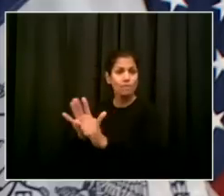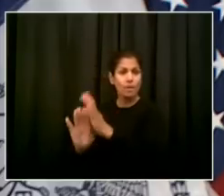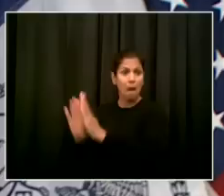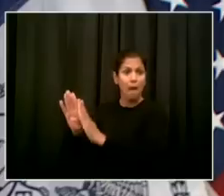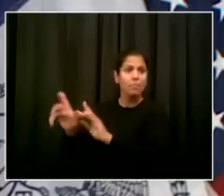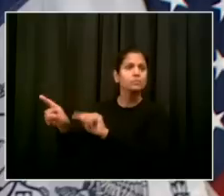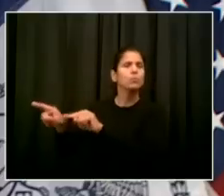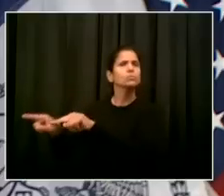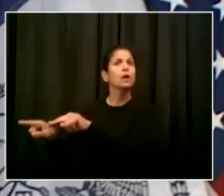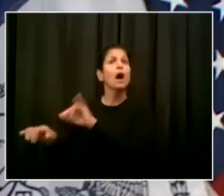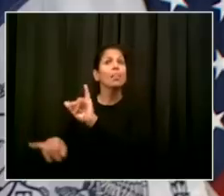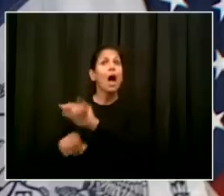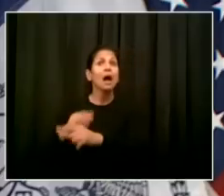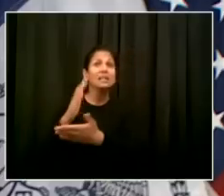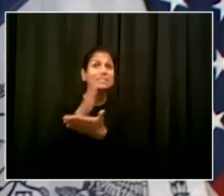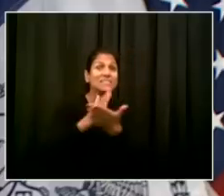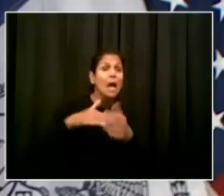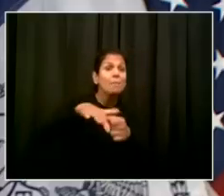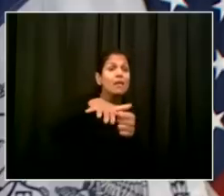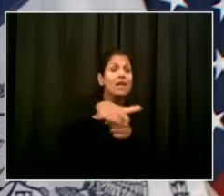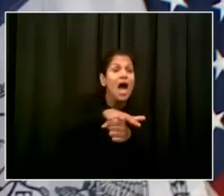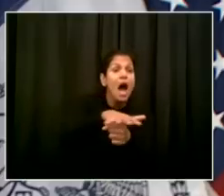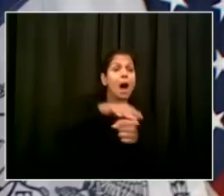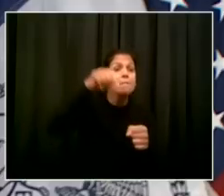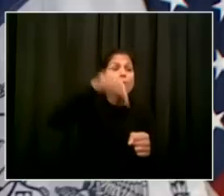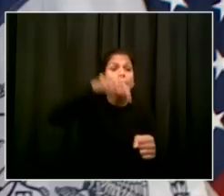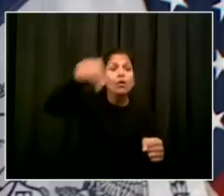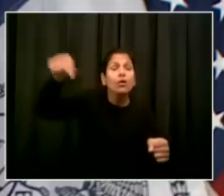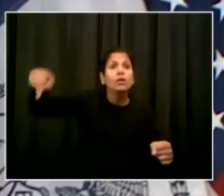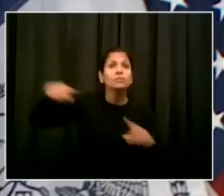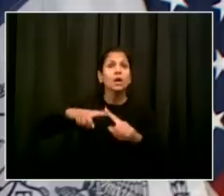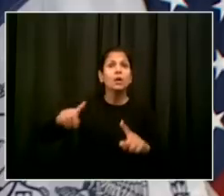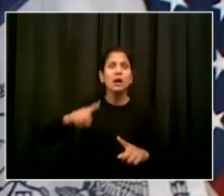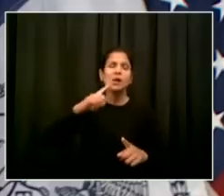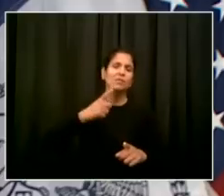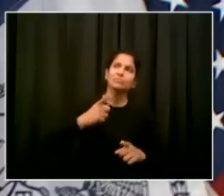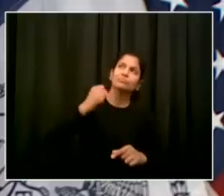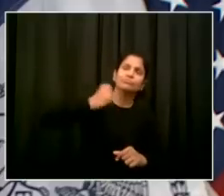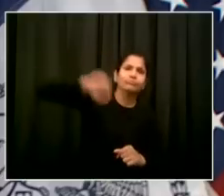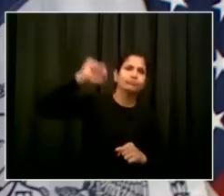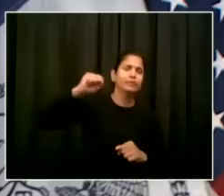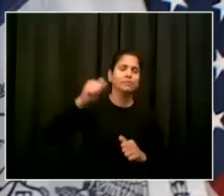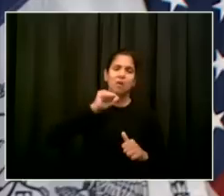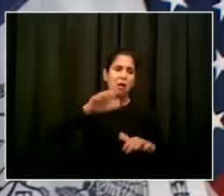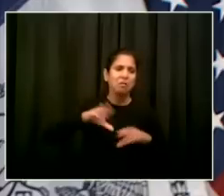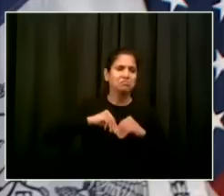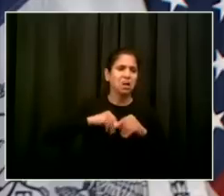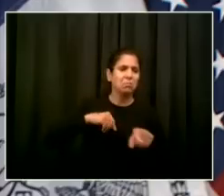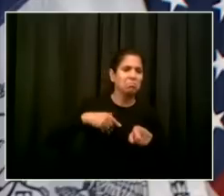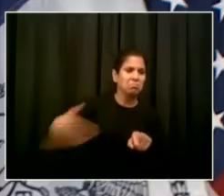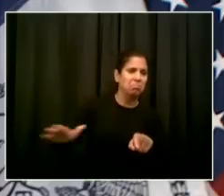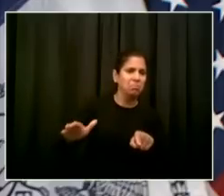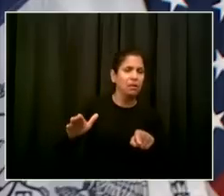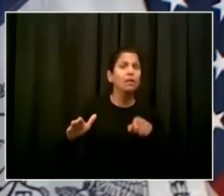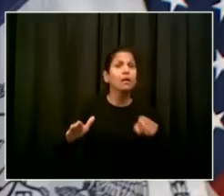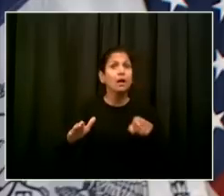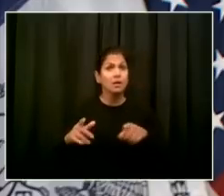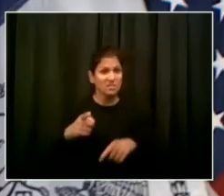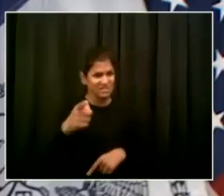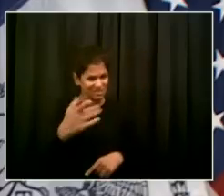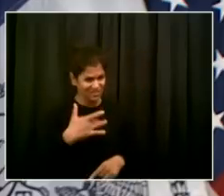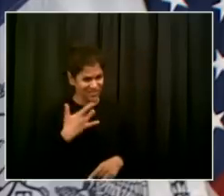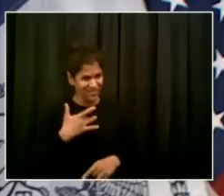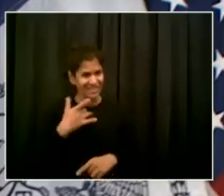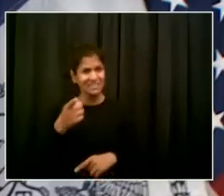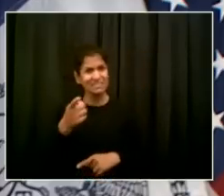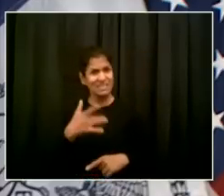citywide whether there's a level of fatigue after the spring that is